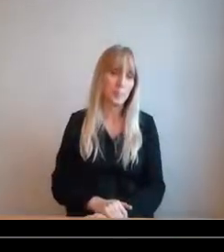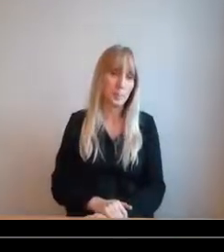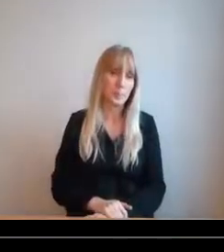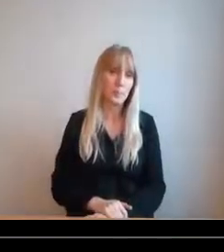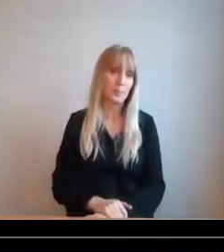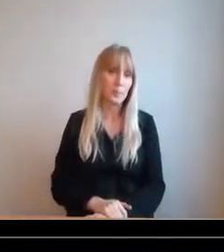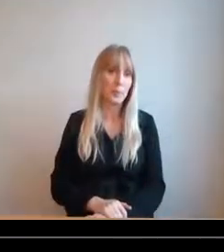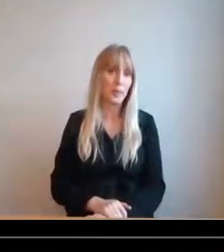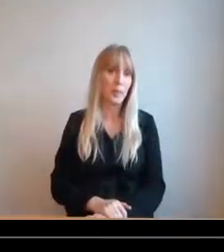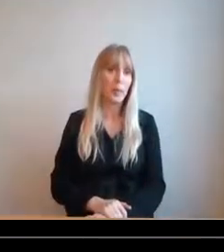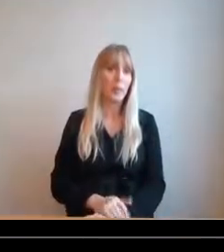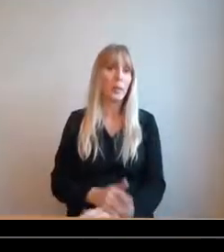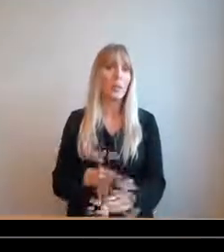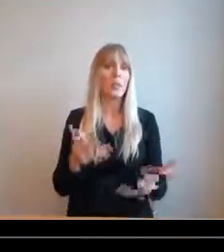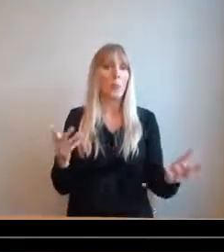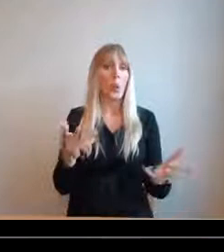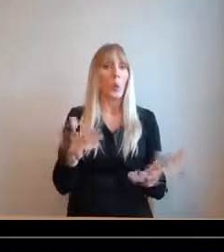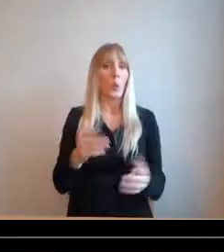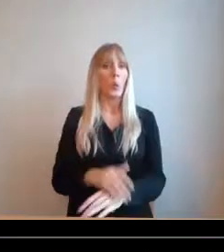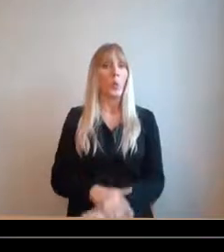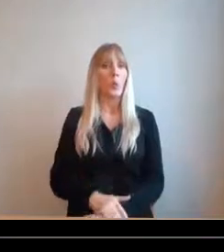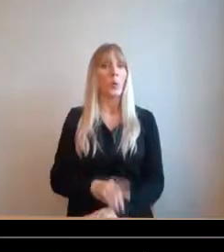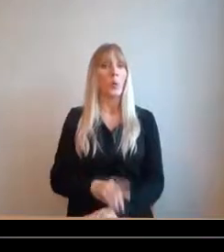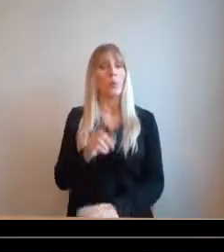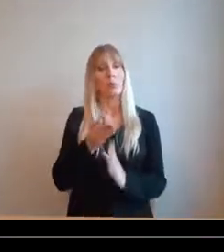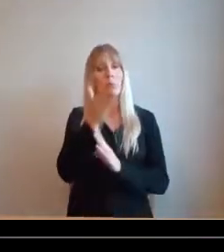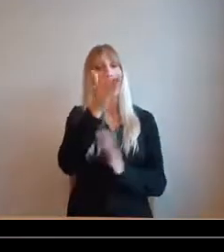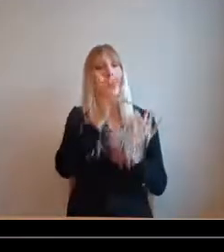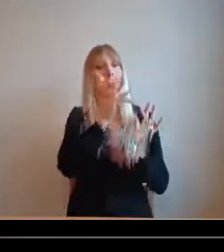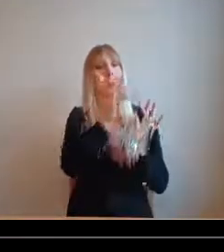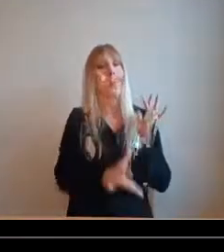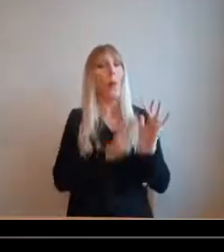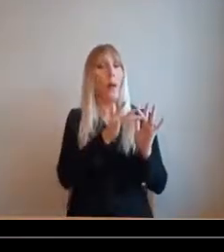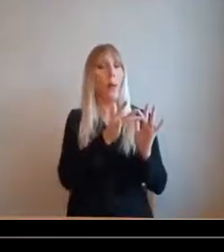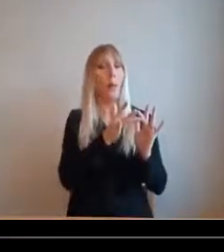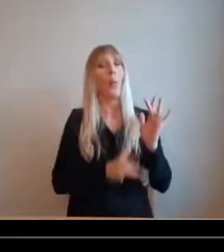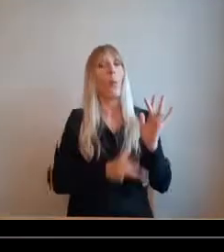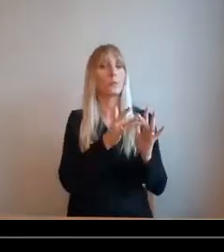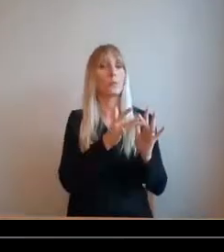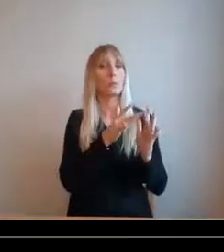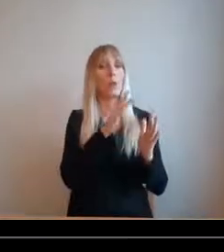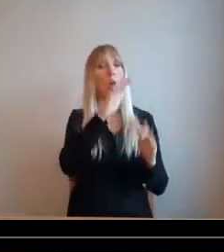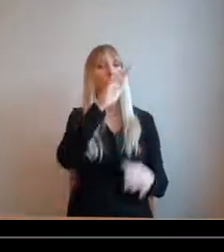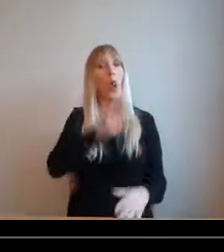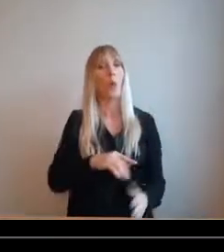to. So go to our website and, as usual,